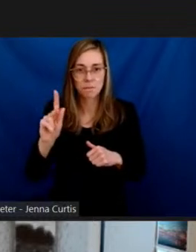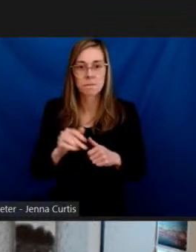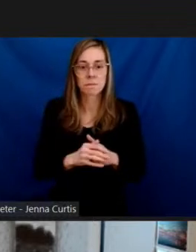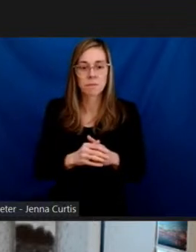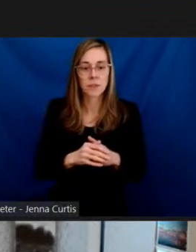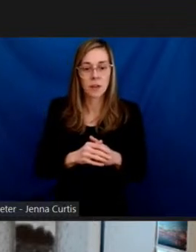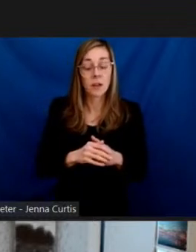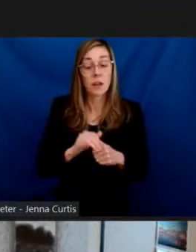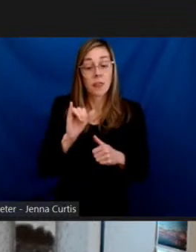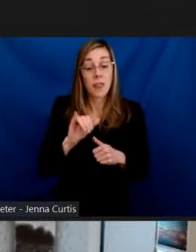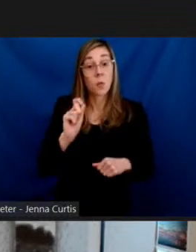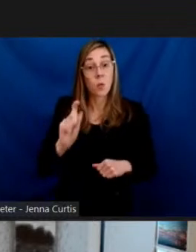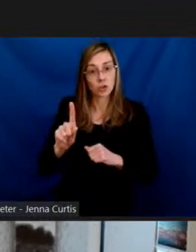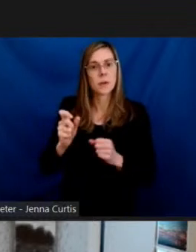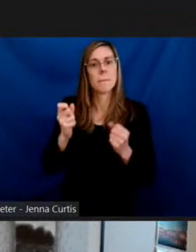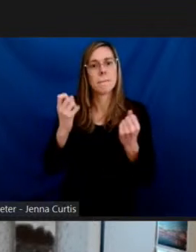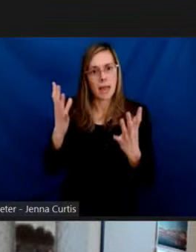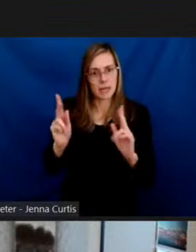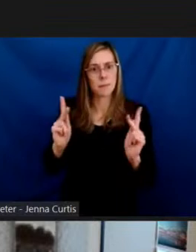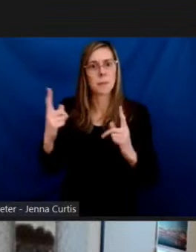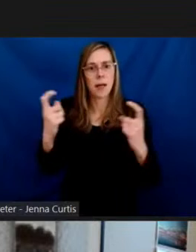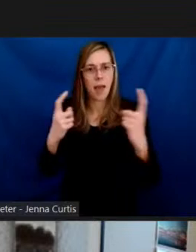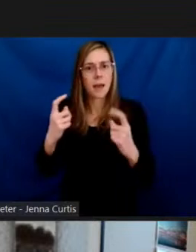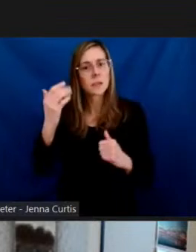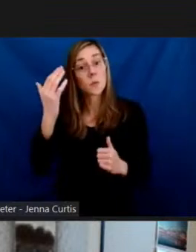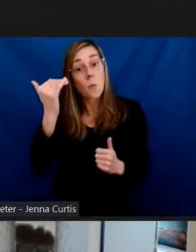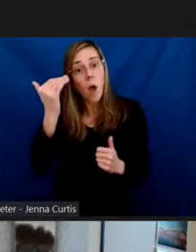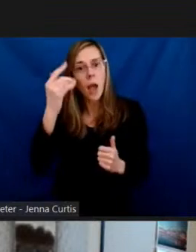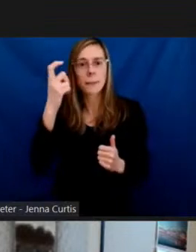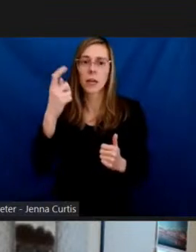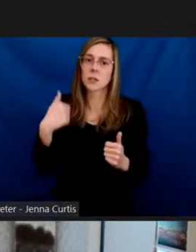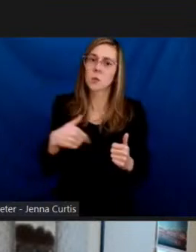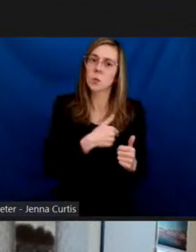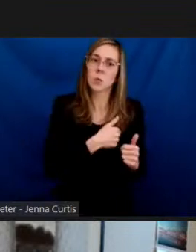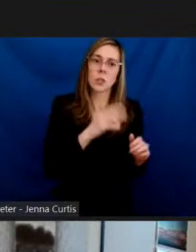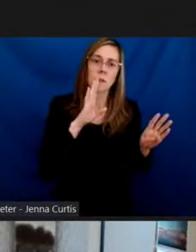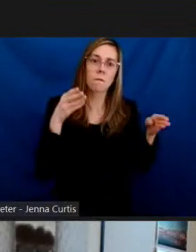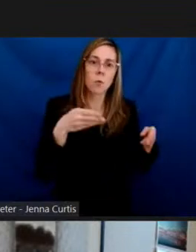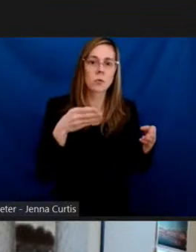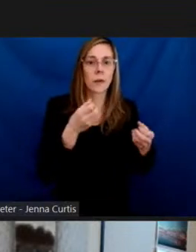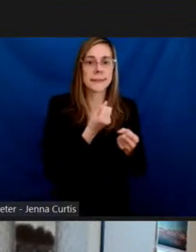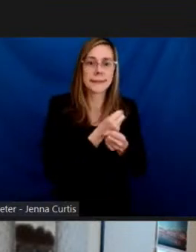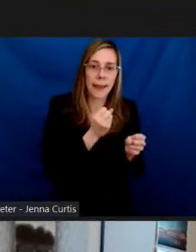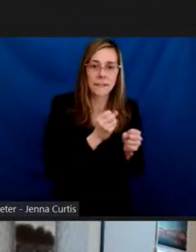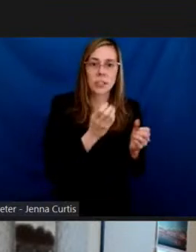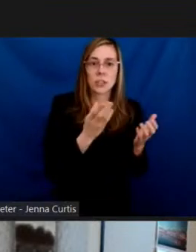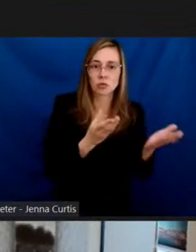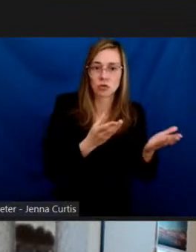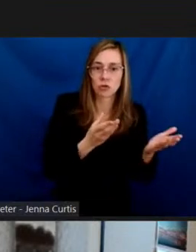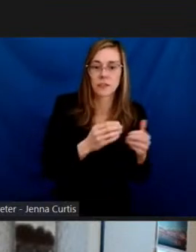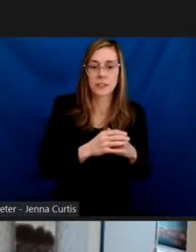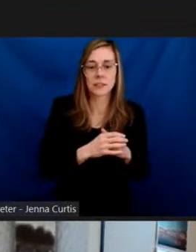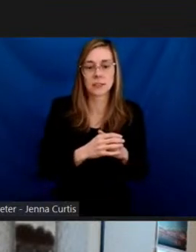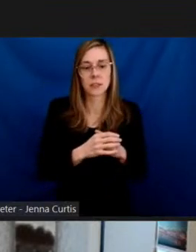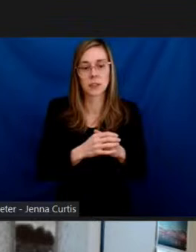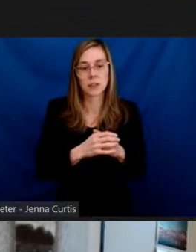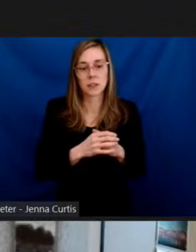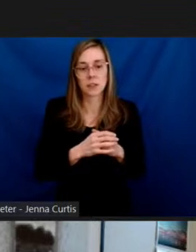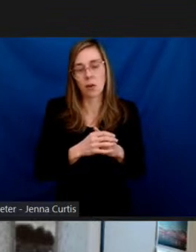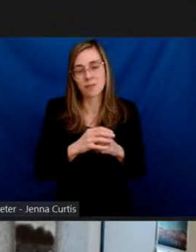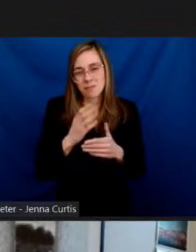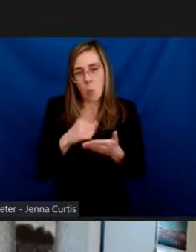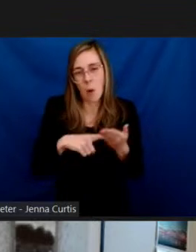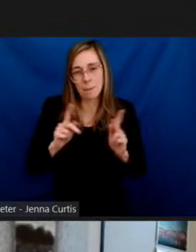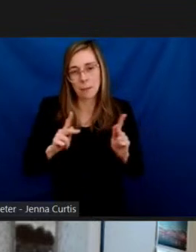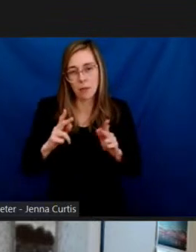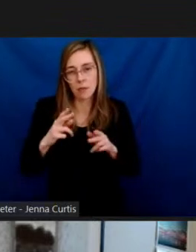of our focus around safety and service, or what folks will call security. In all